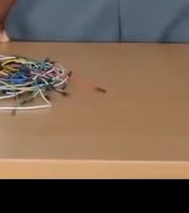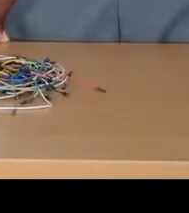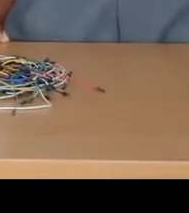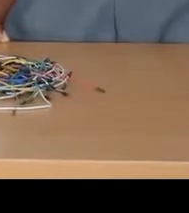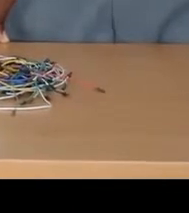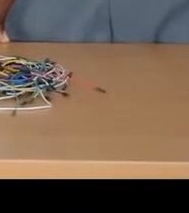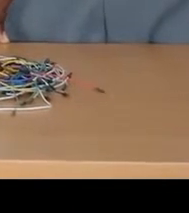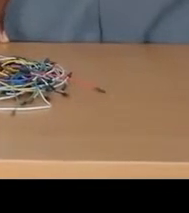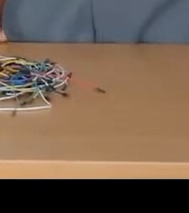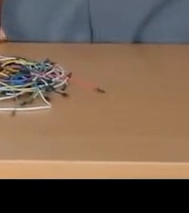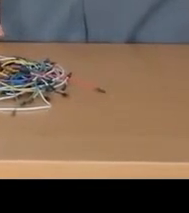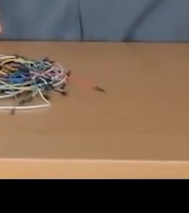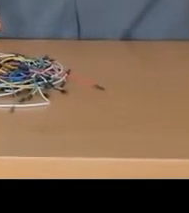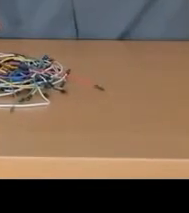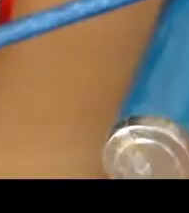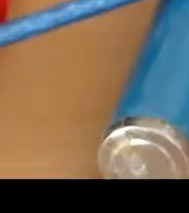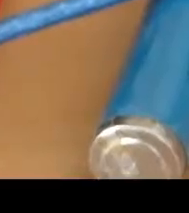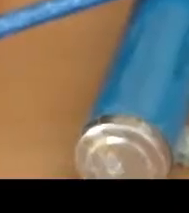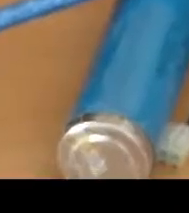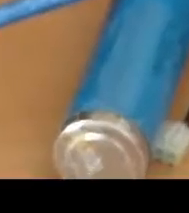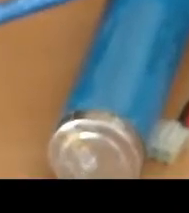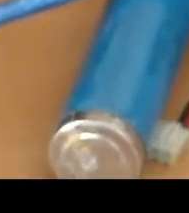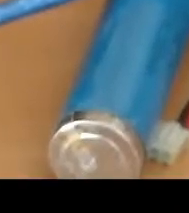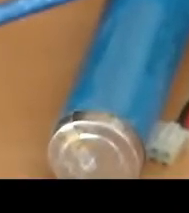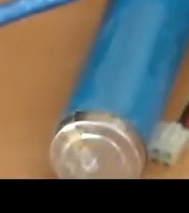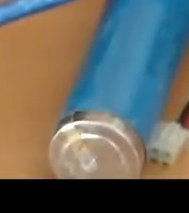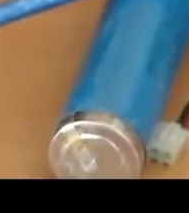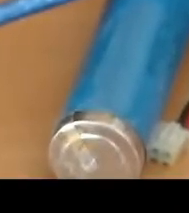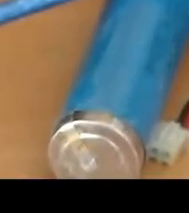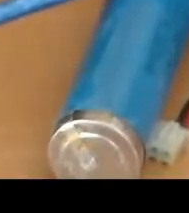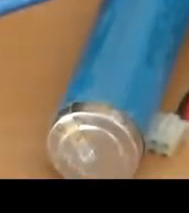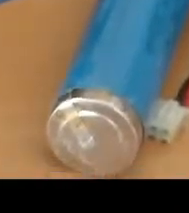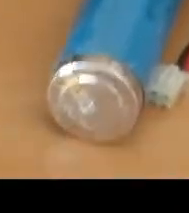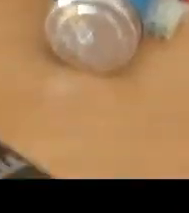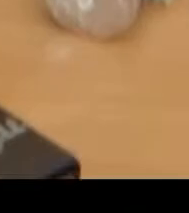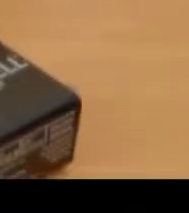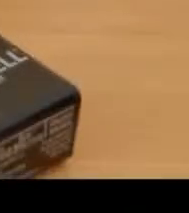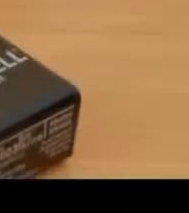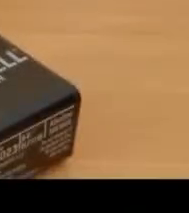ultrasonic sensor acts as the signal